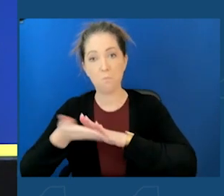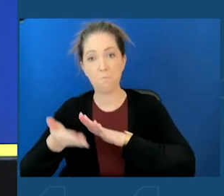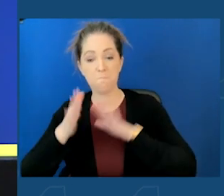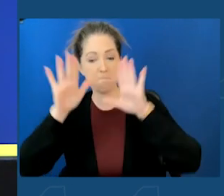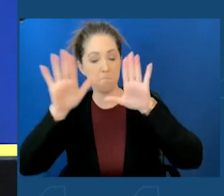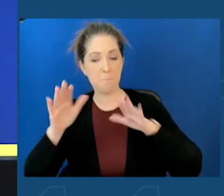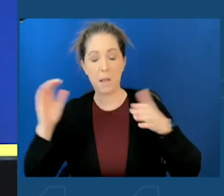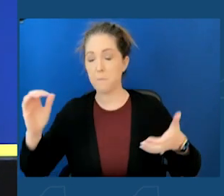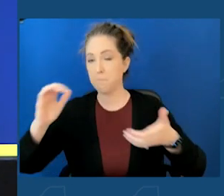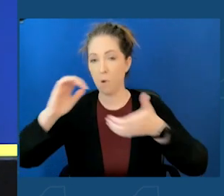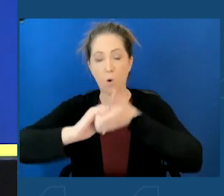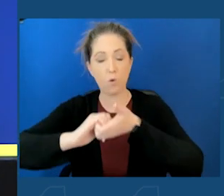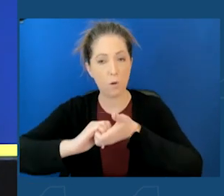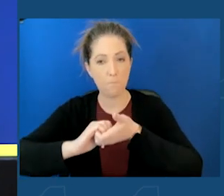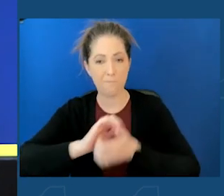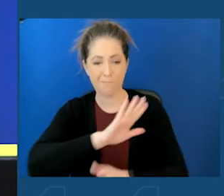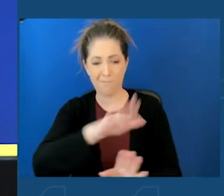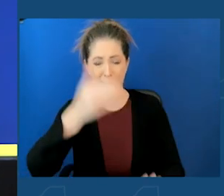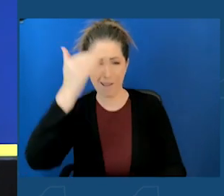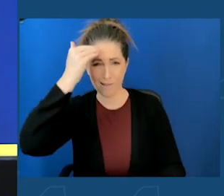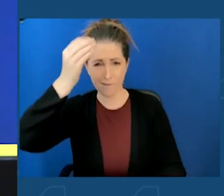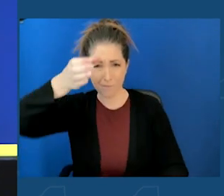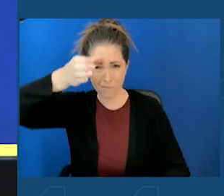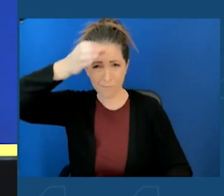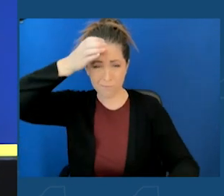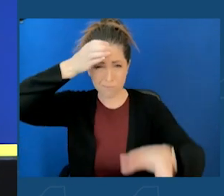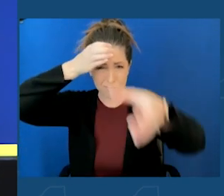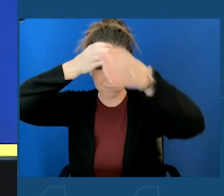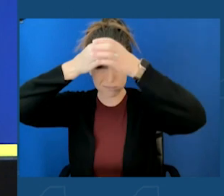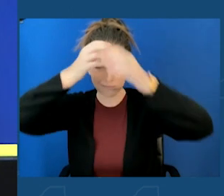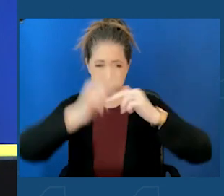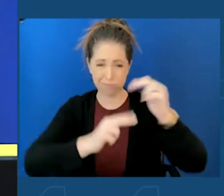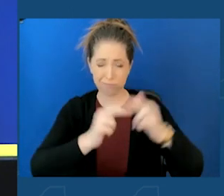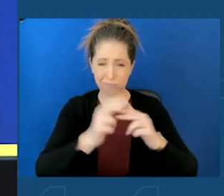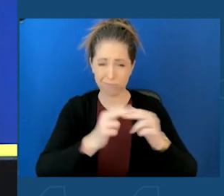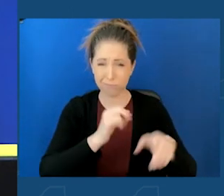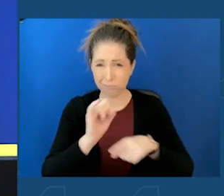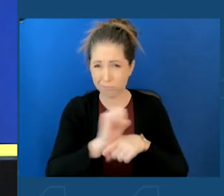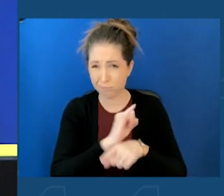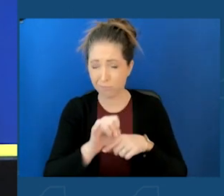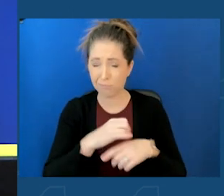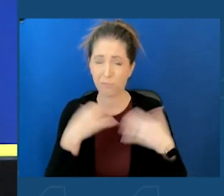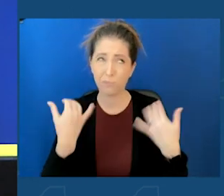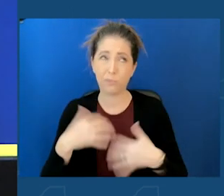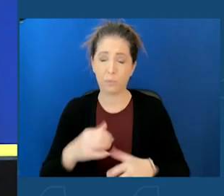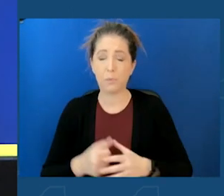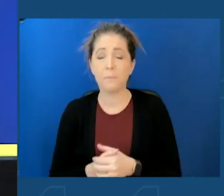and his knowledge in the construction industry is just invaluable to all of us.